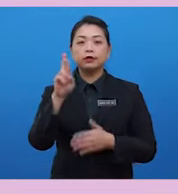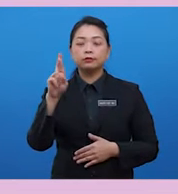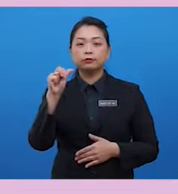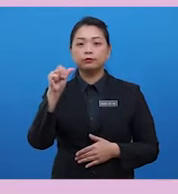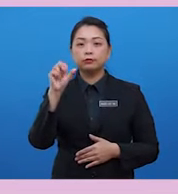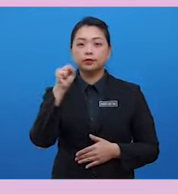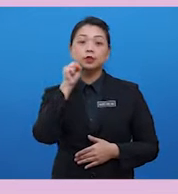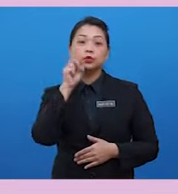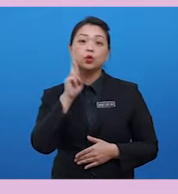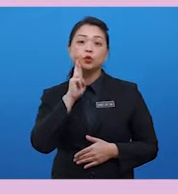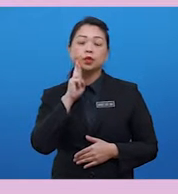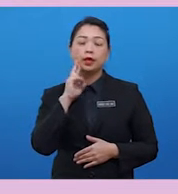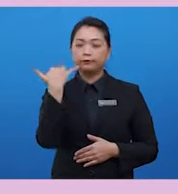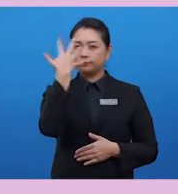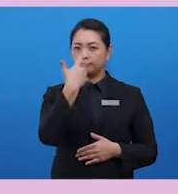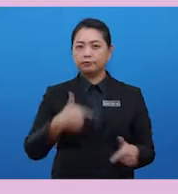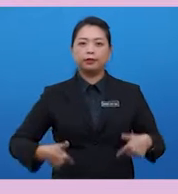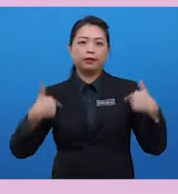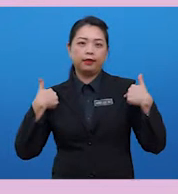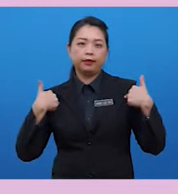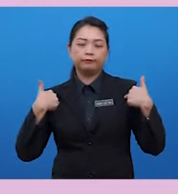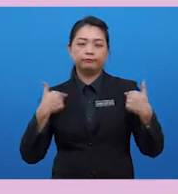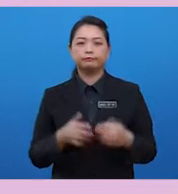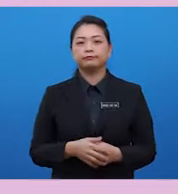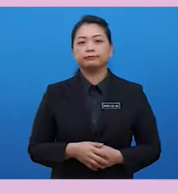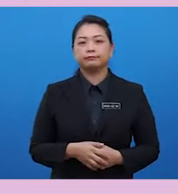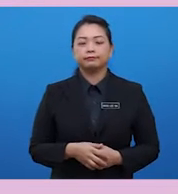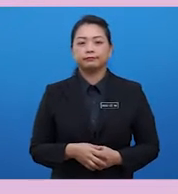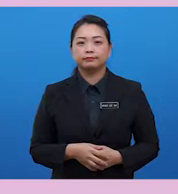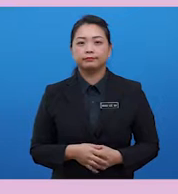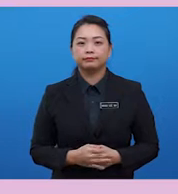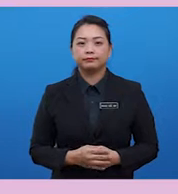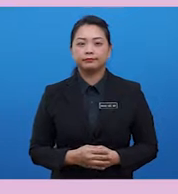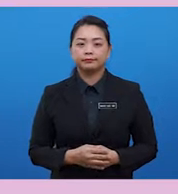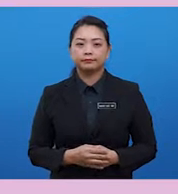Ross has a charmed life being slim and popular.